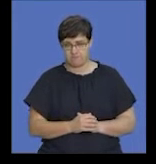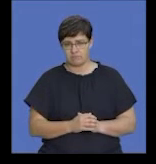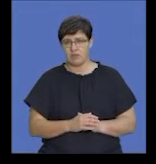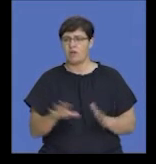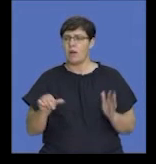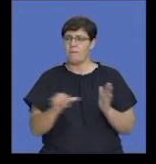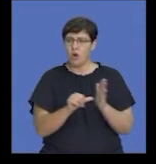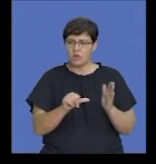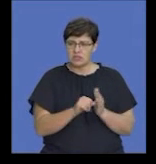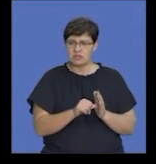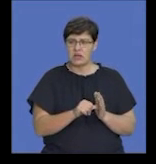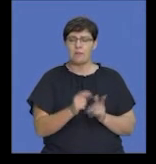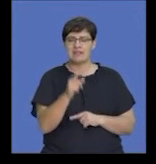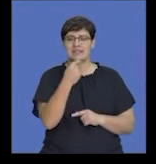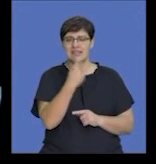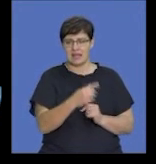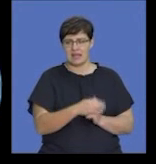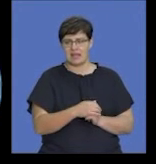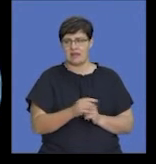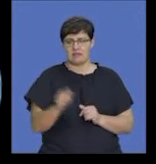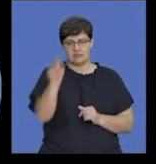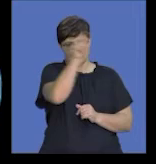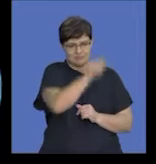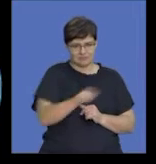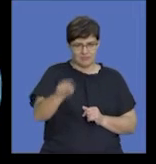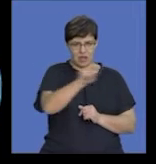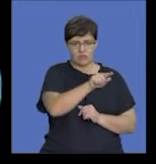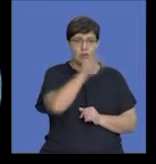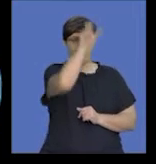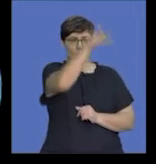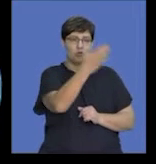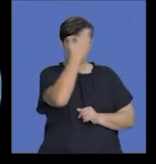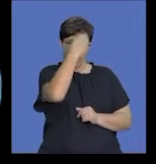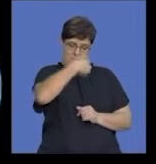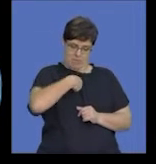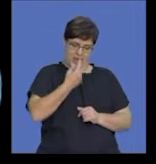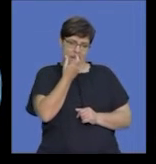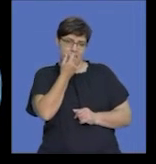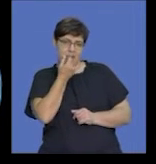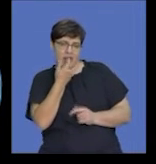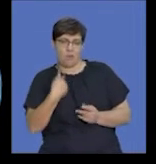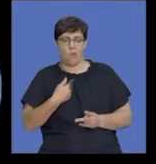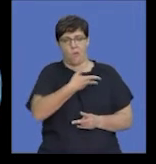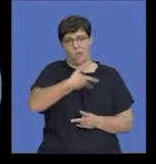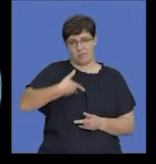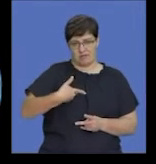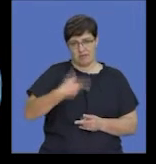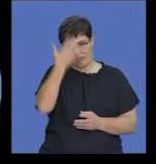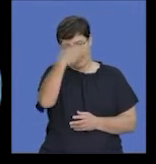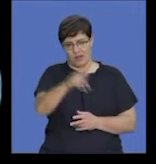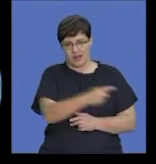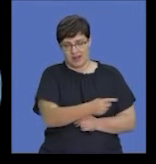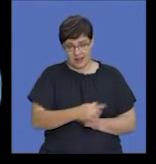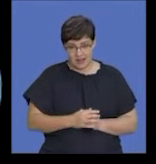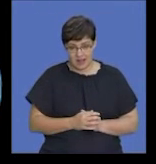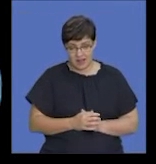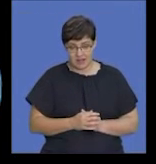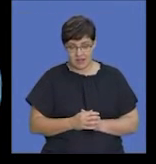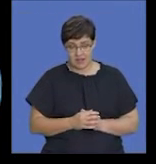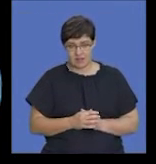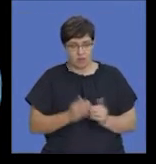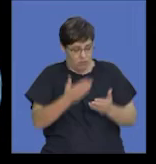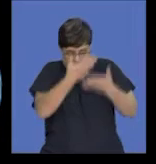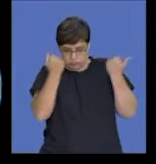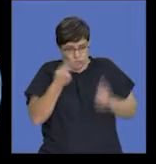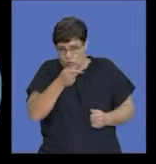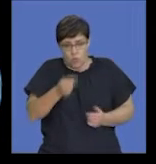to write in the Mr. or the Mrs. here, so that the person who's receiving the letter, obviously who doesn't know you,